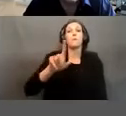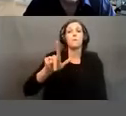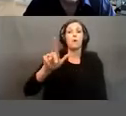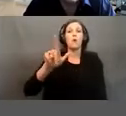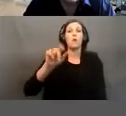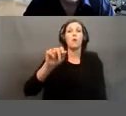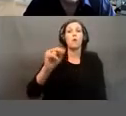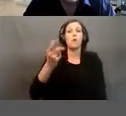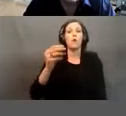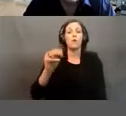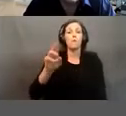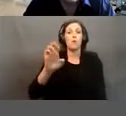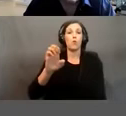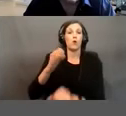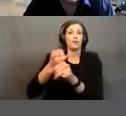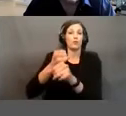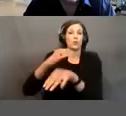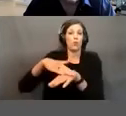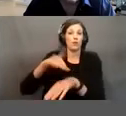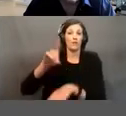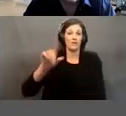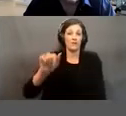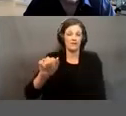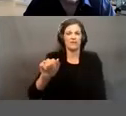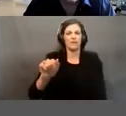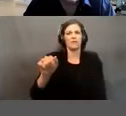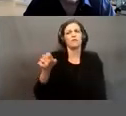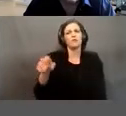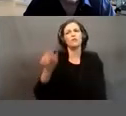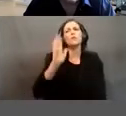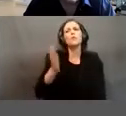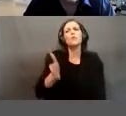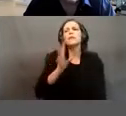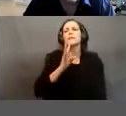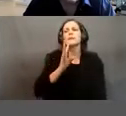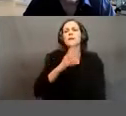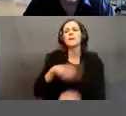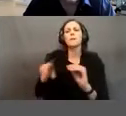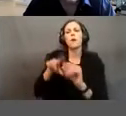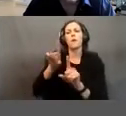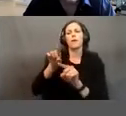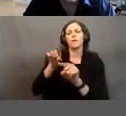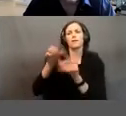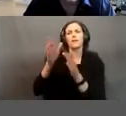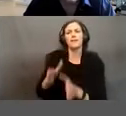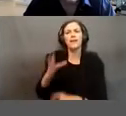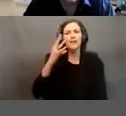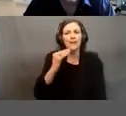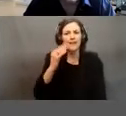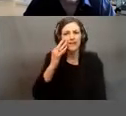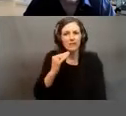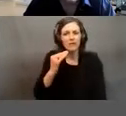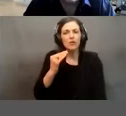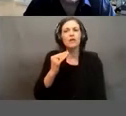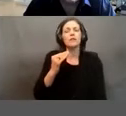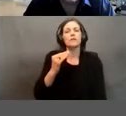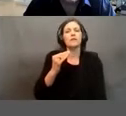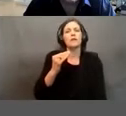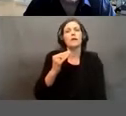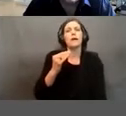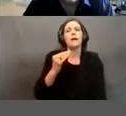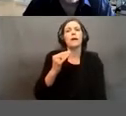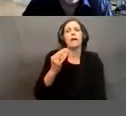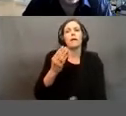Disability to speak to the attendee experience and provisions being made